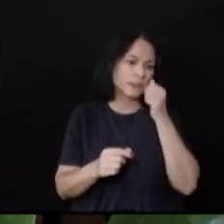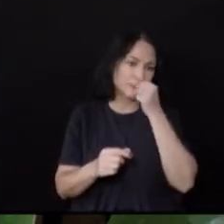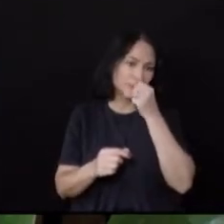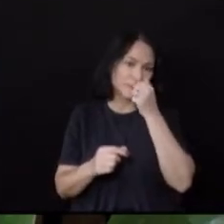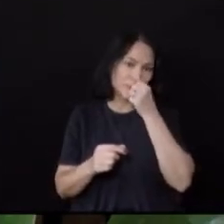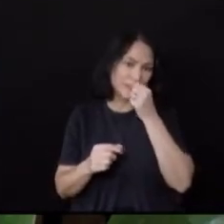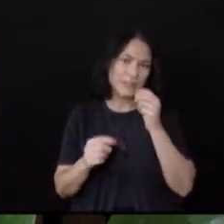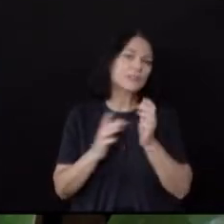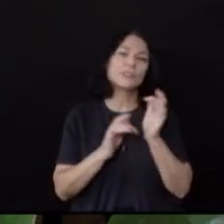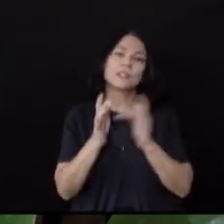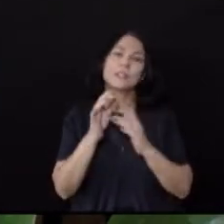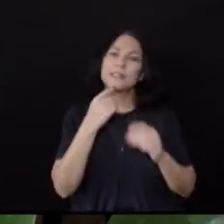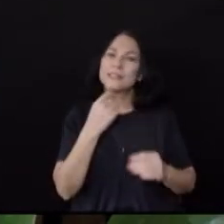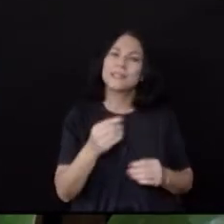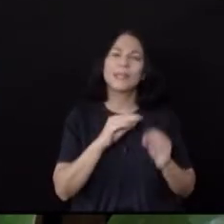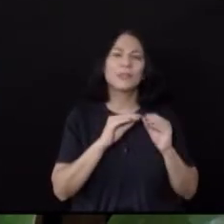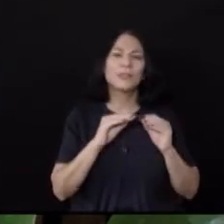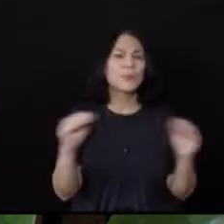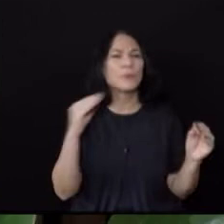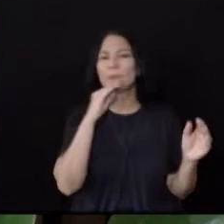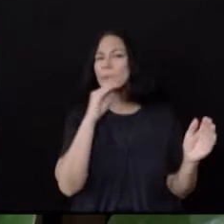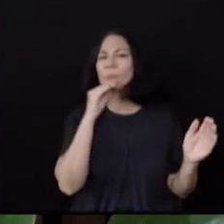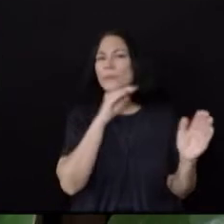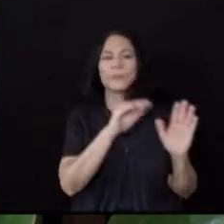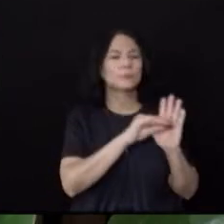there was no deceit in his mouth.